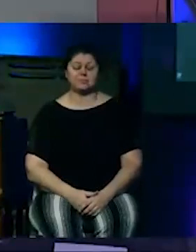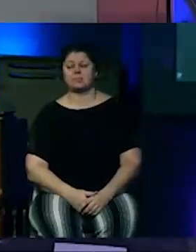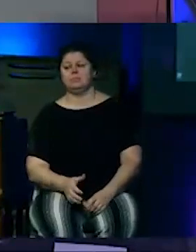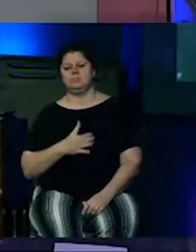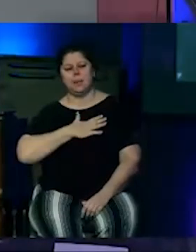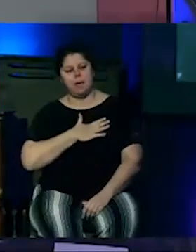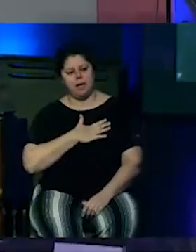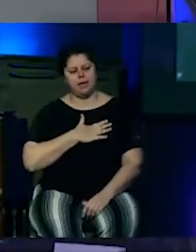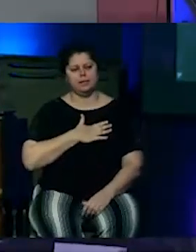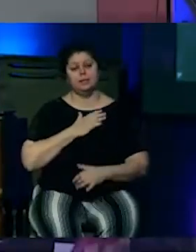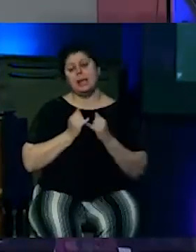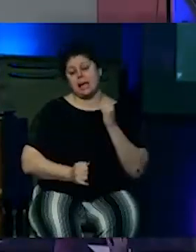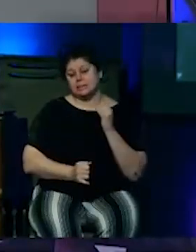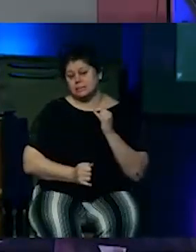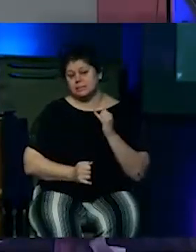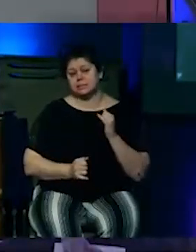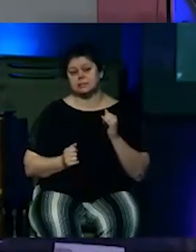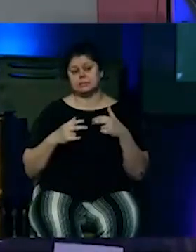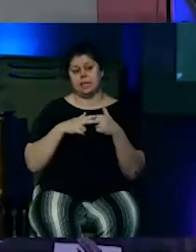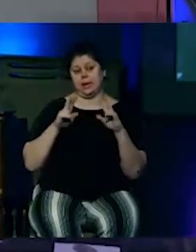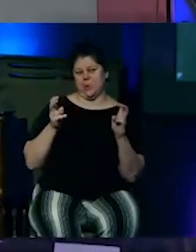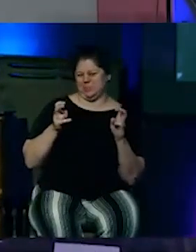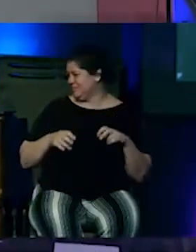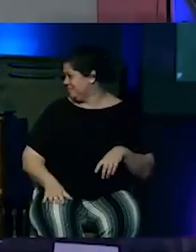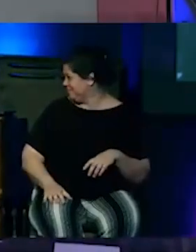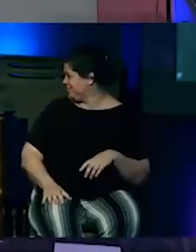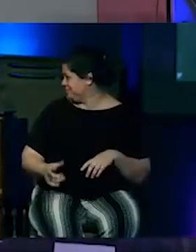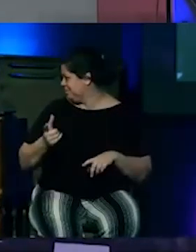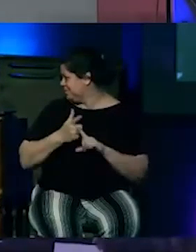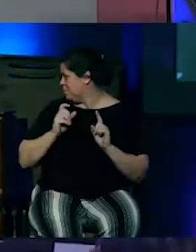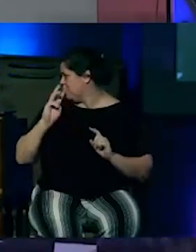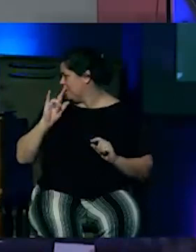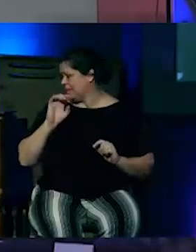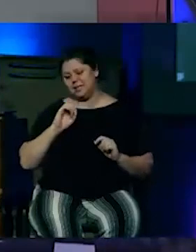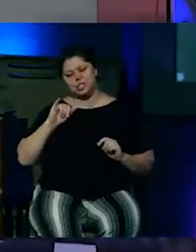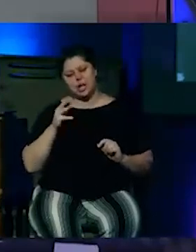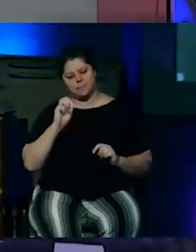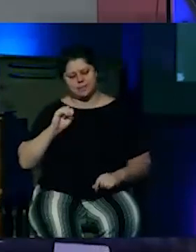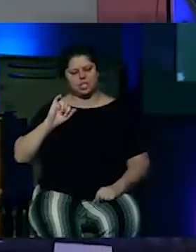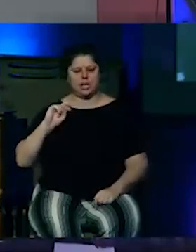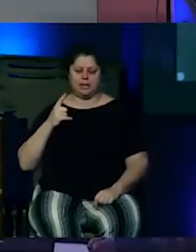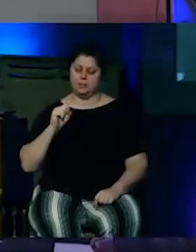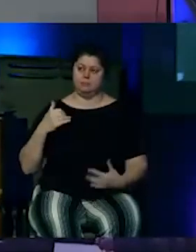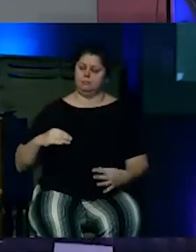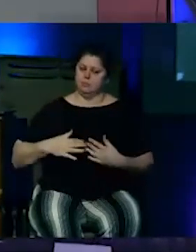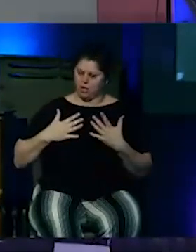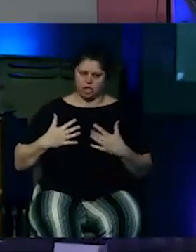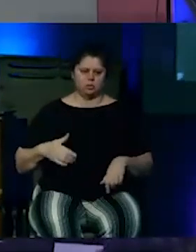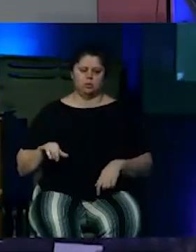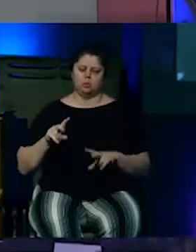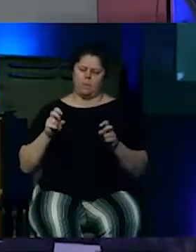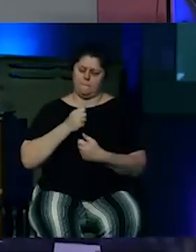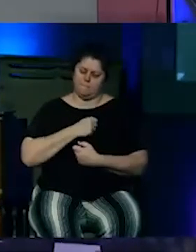My last like little slide quote is from Willie James Jennings, who is such an inspiration to me. I love